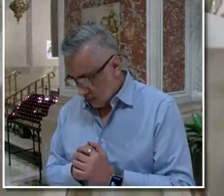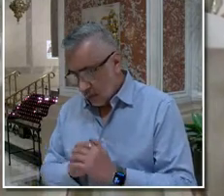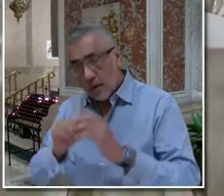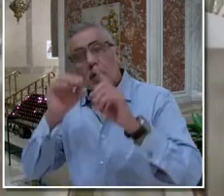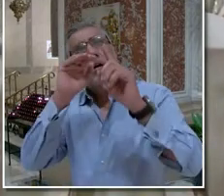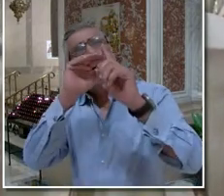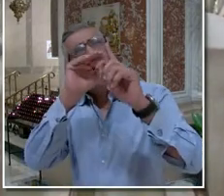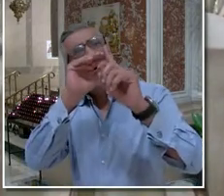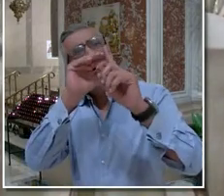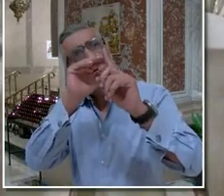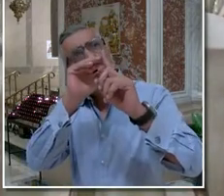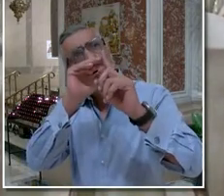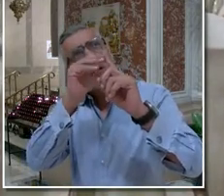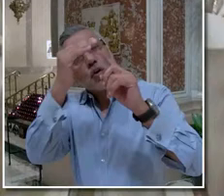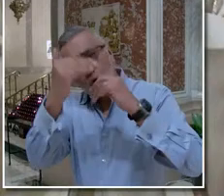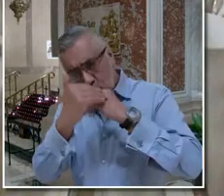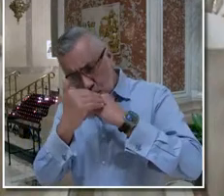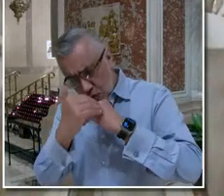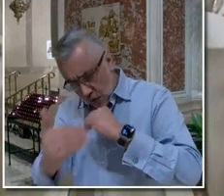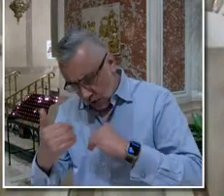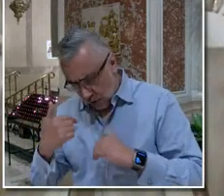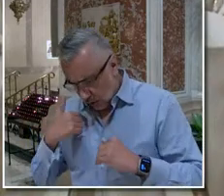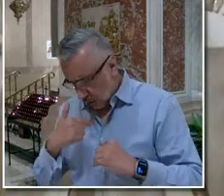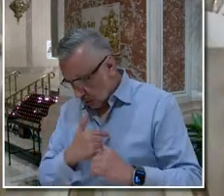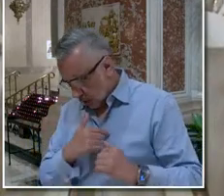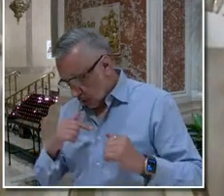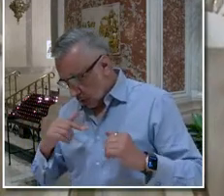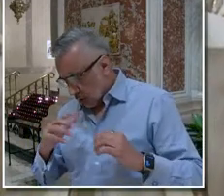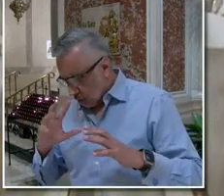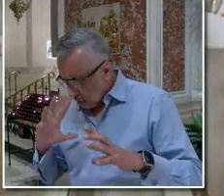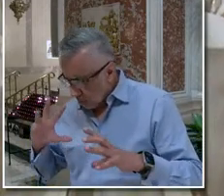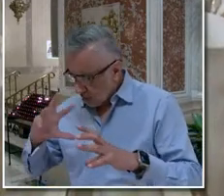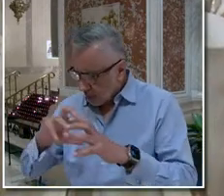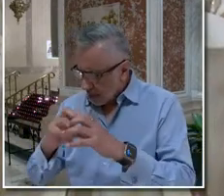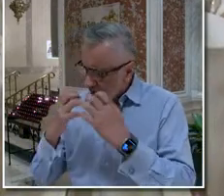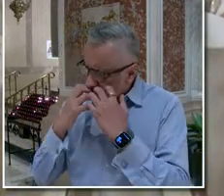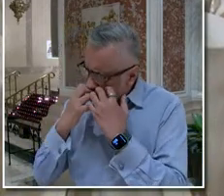O God, who have called us to participate in the most